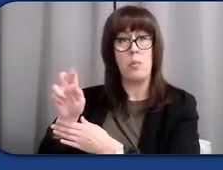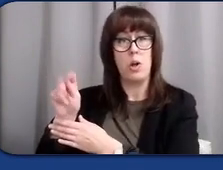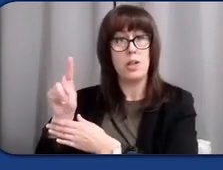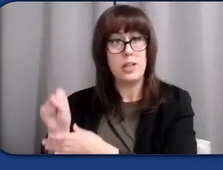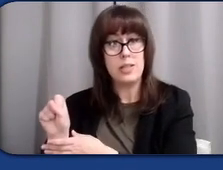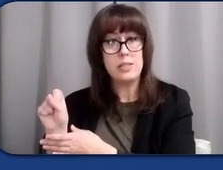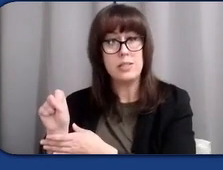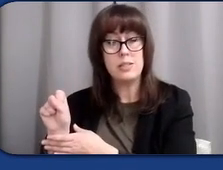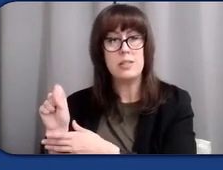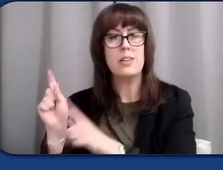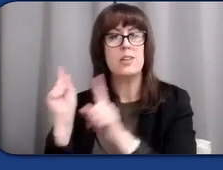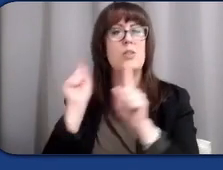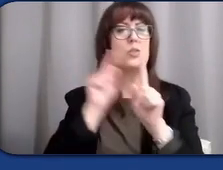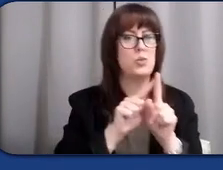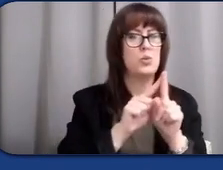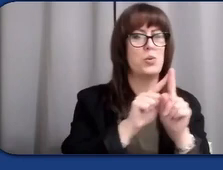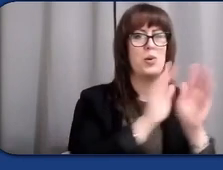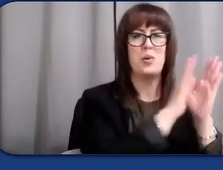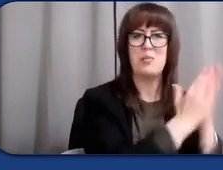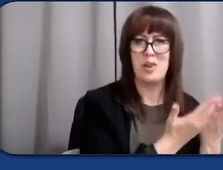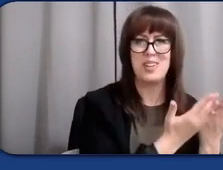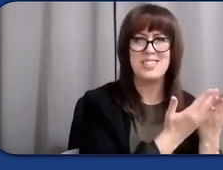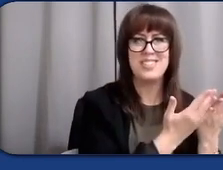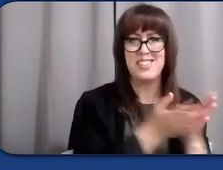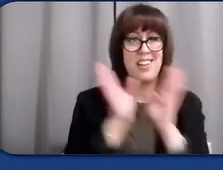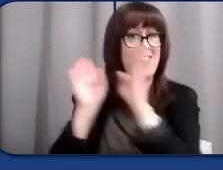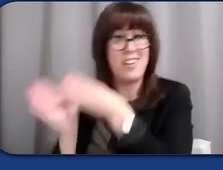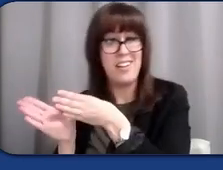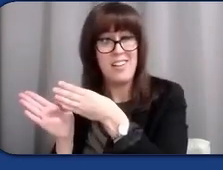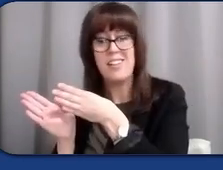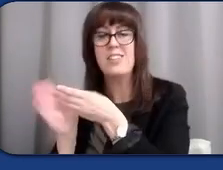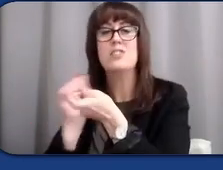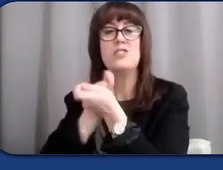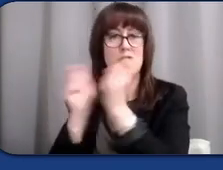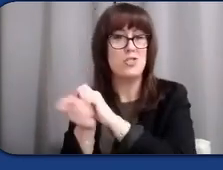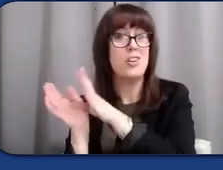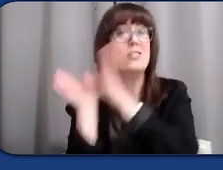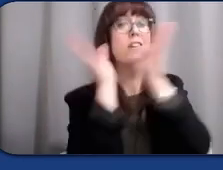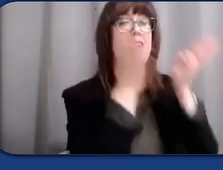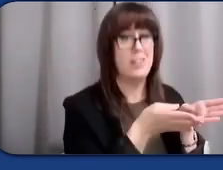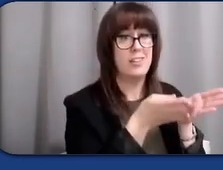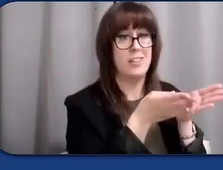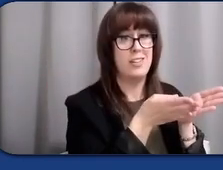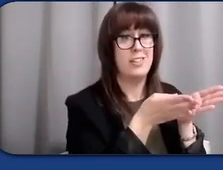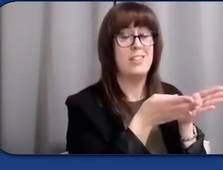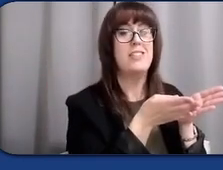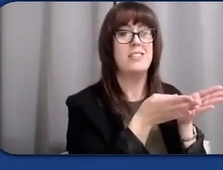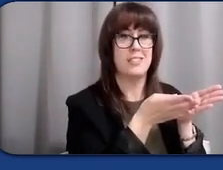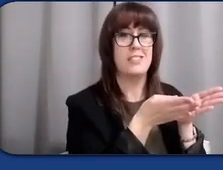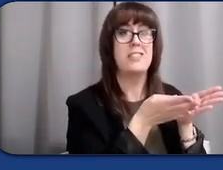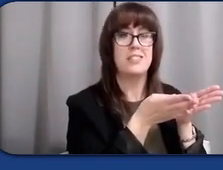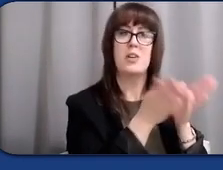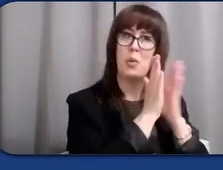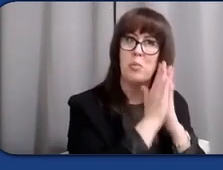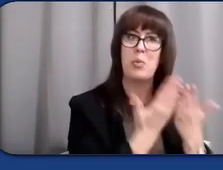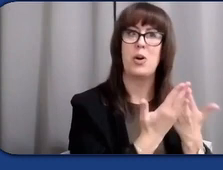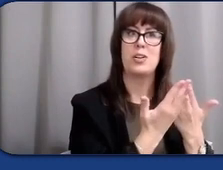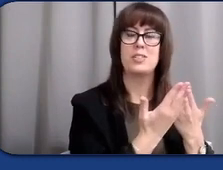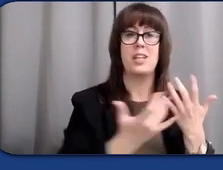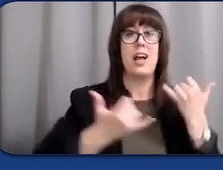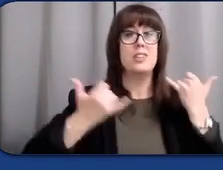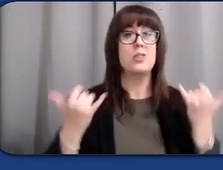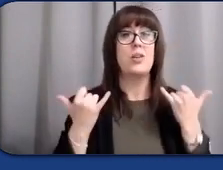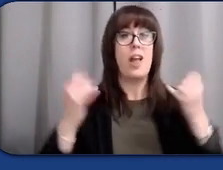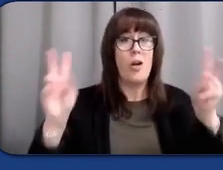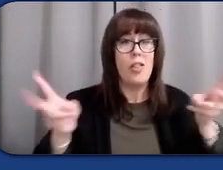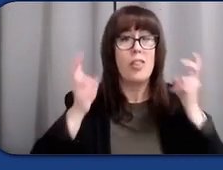to us coming out with a song, which is now the theme song of this whole idea we call the whole